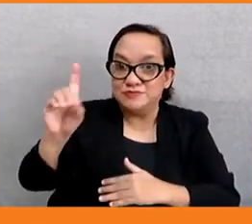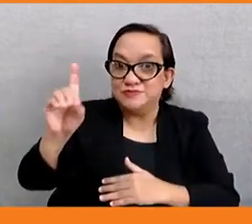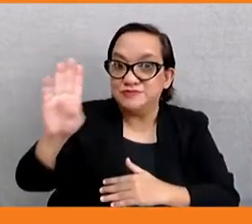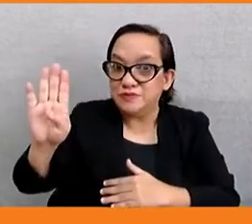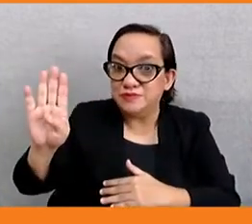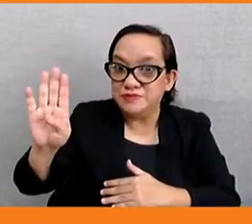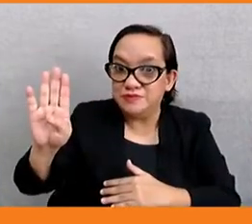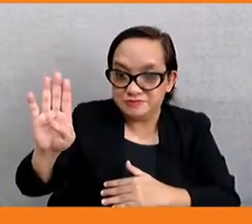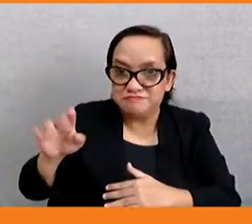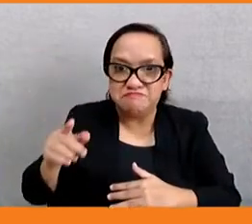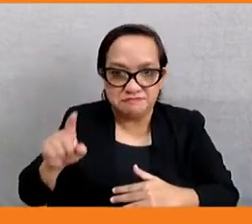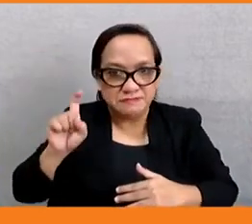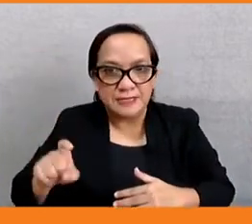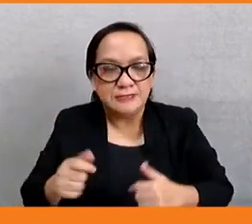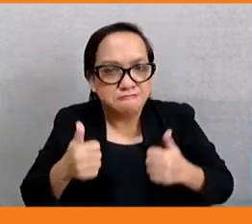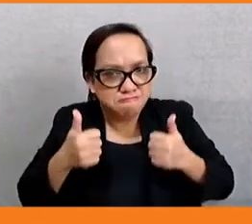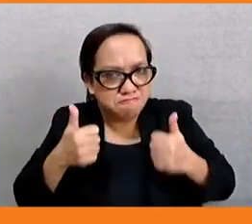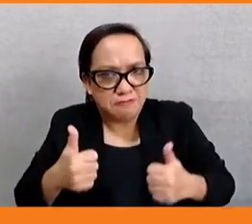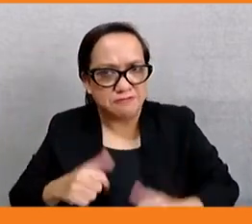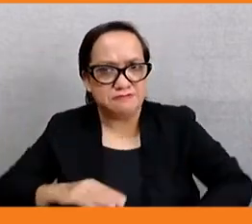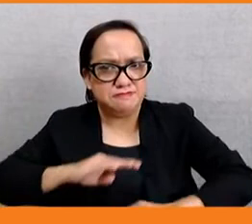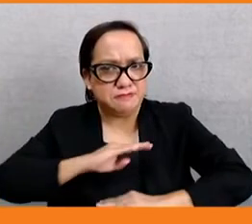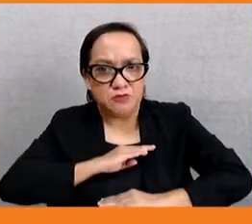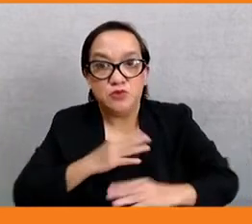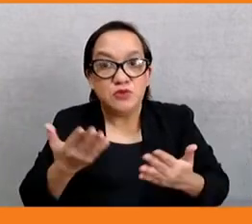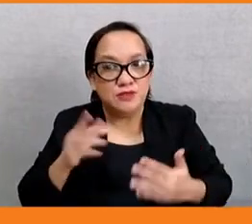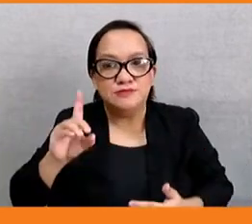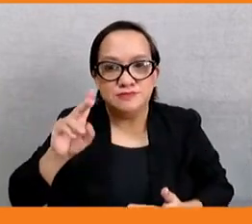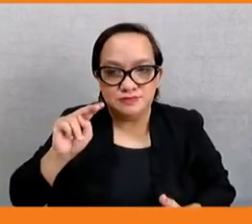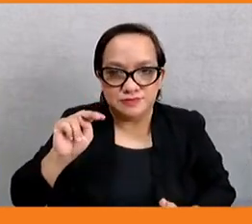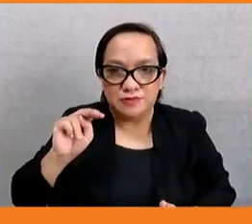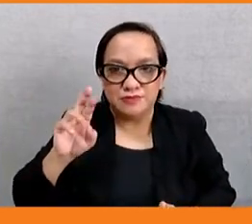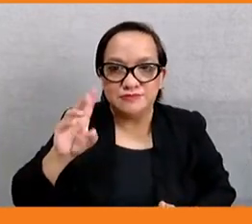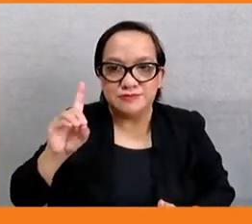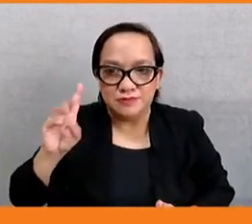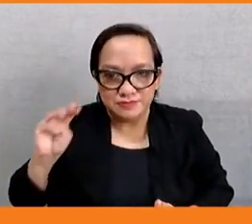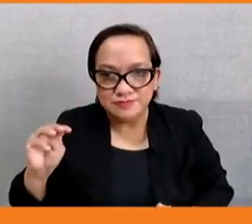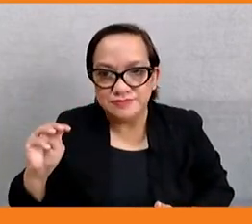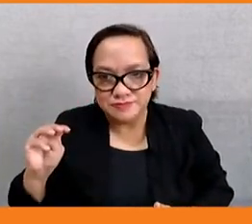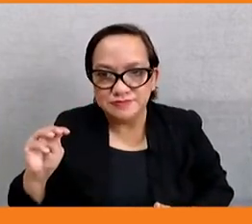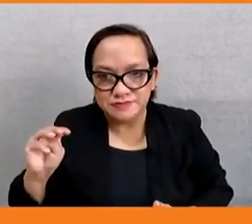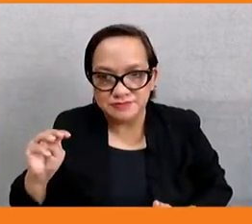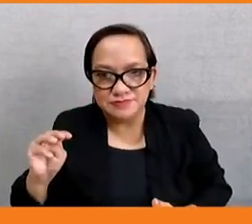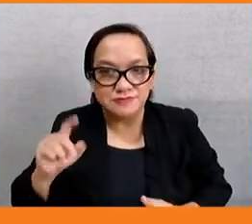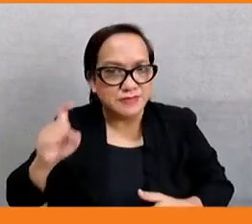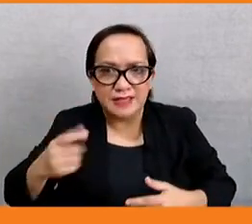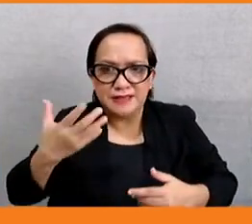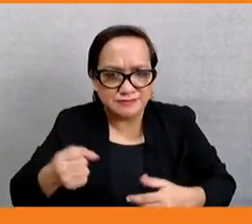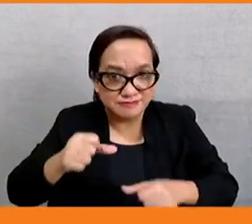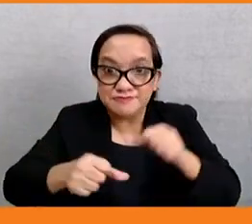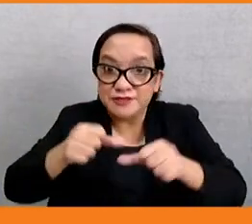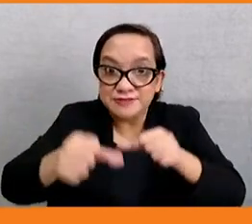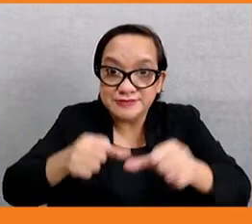effort of our DMCs, Europe member countries, in the process. So that's